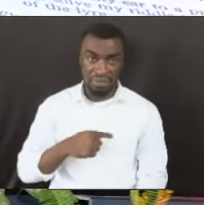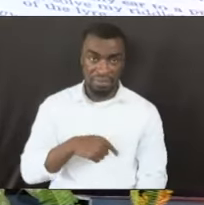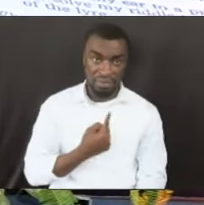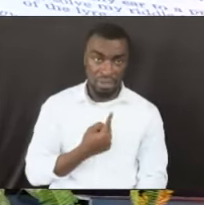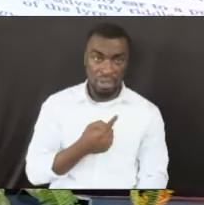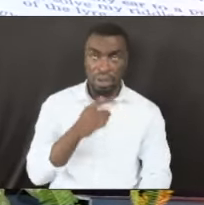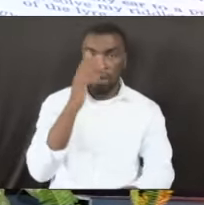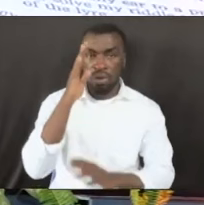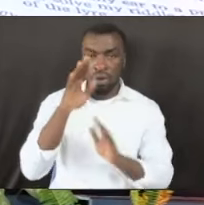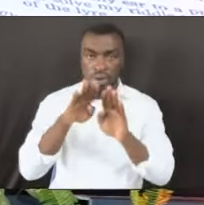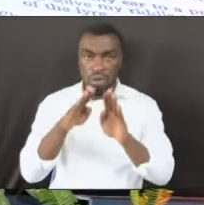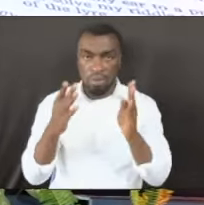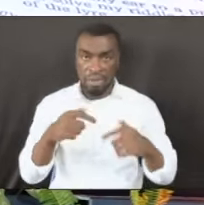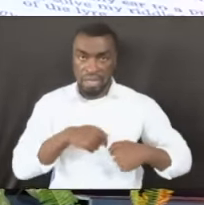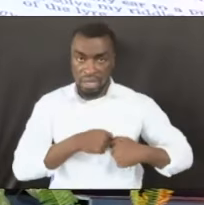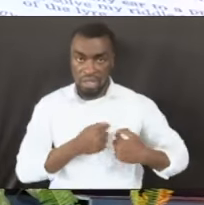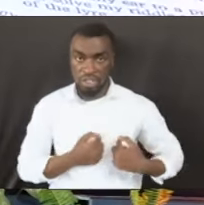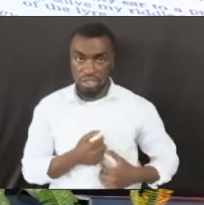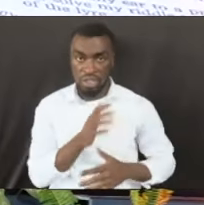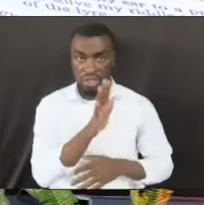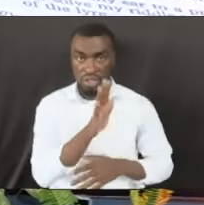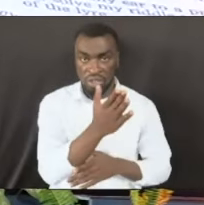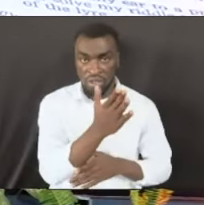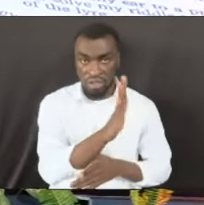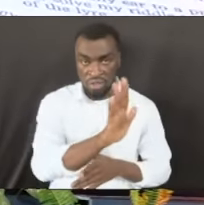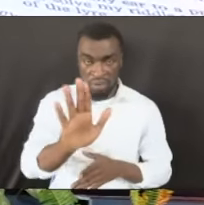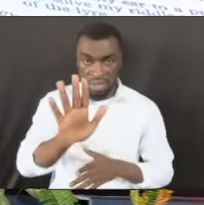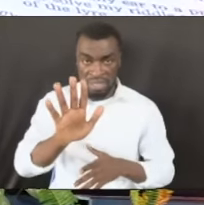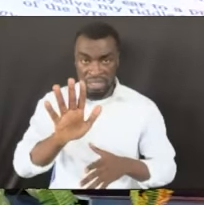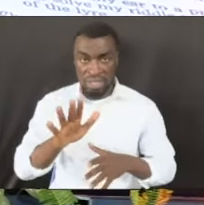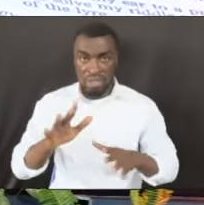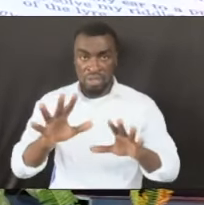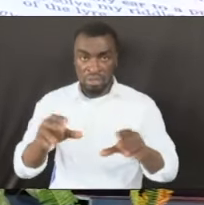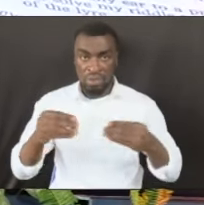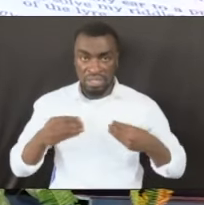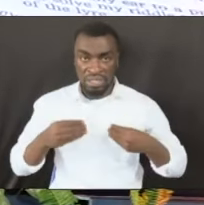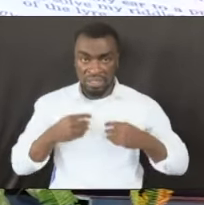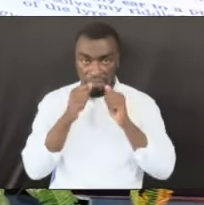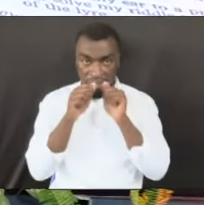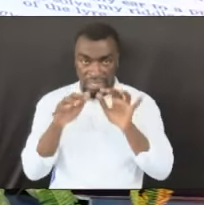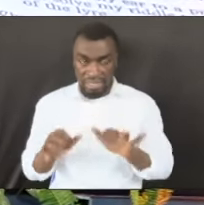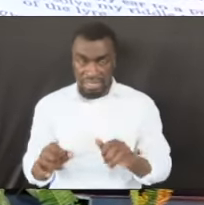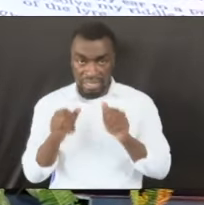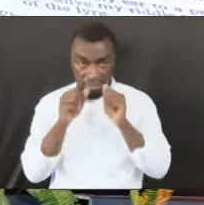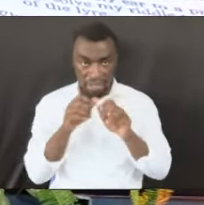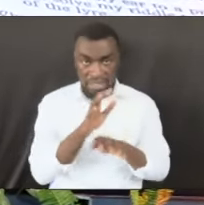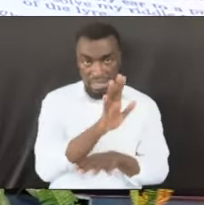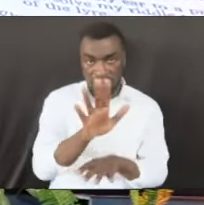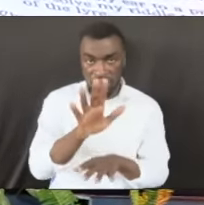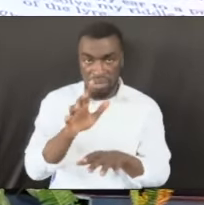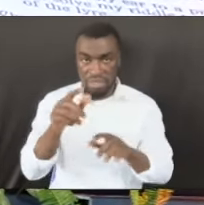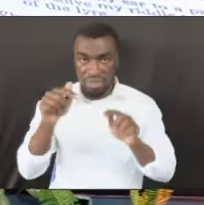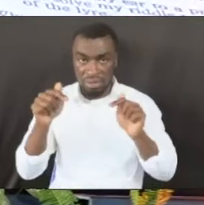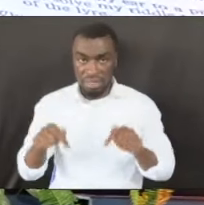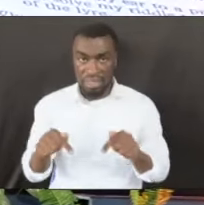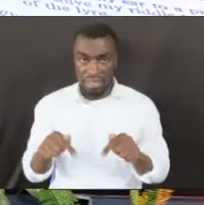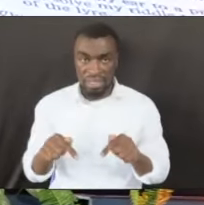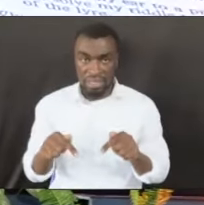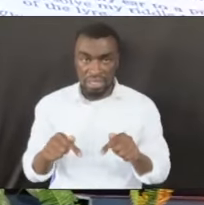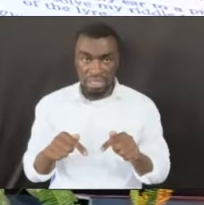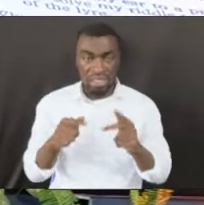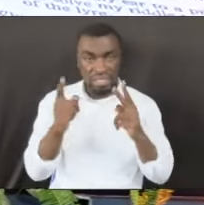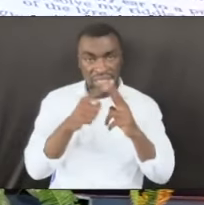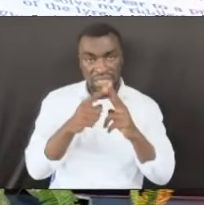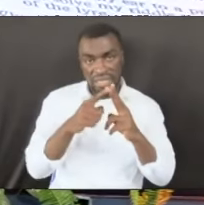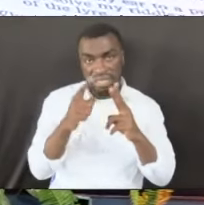heart to receive the message and the blessings set aside for you this day. Second